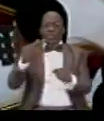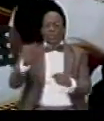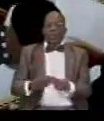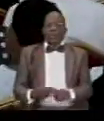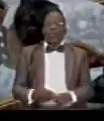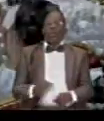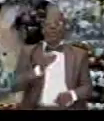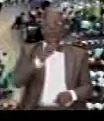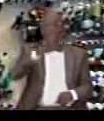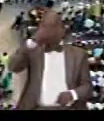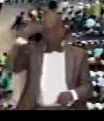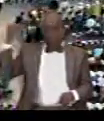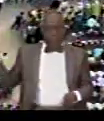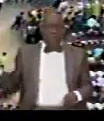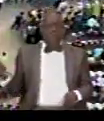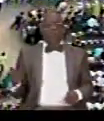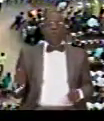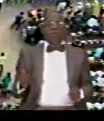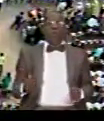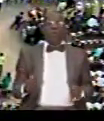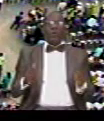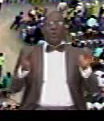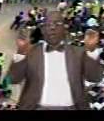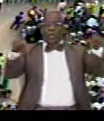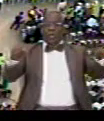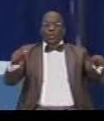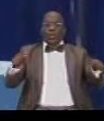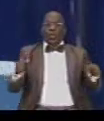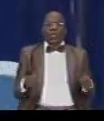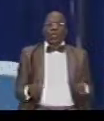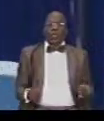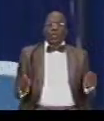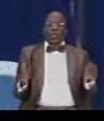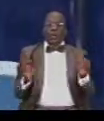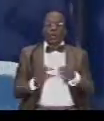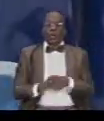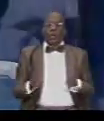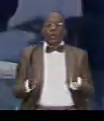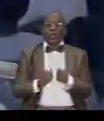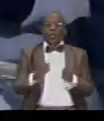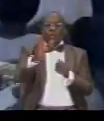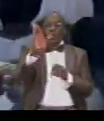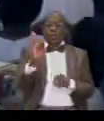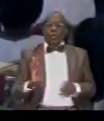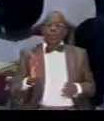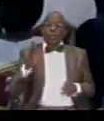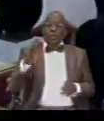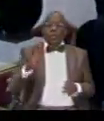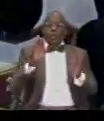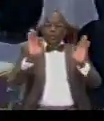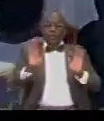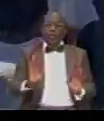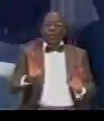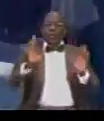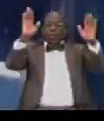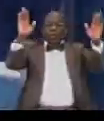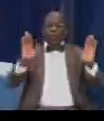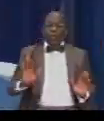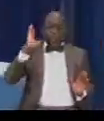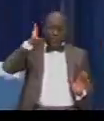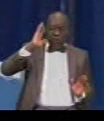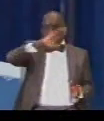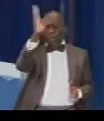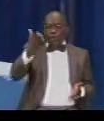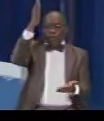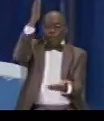Unforgettable encounter with the God of wonders. Wonders will never cease in our